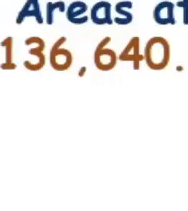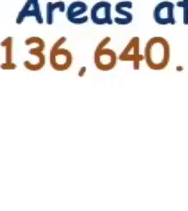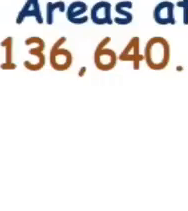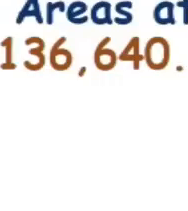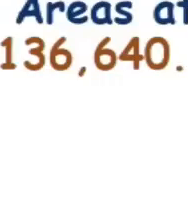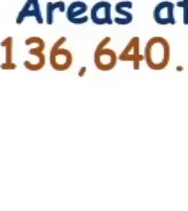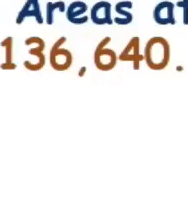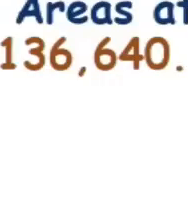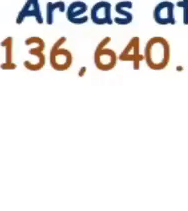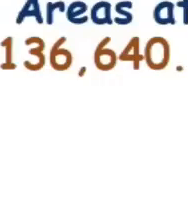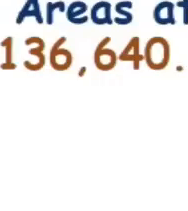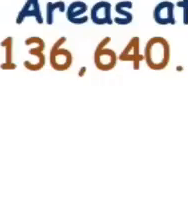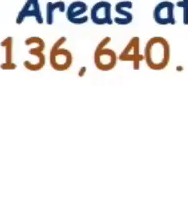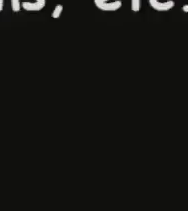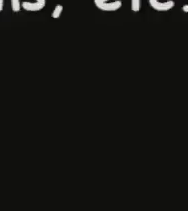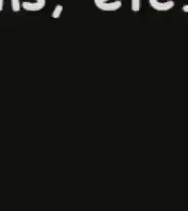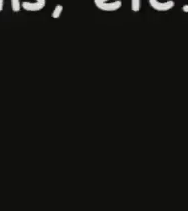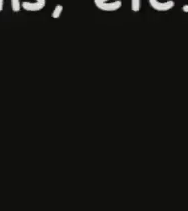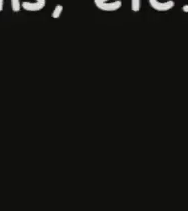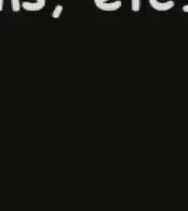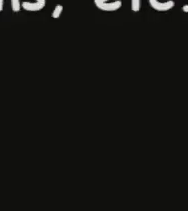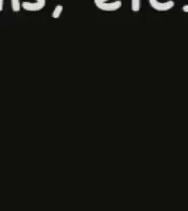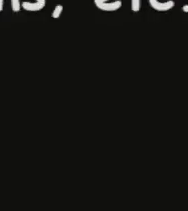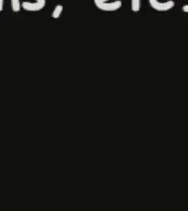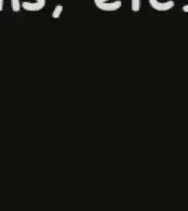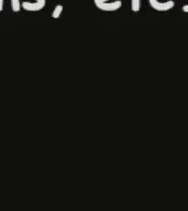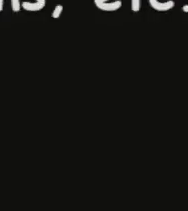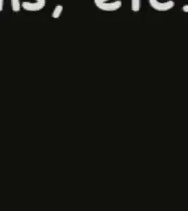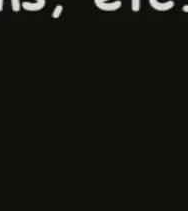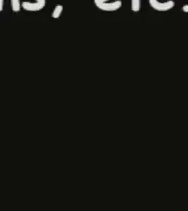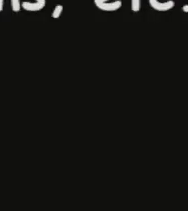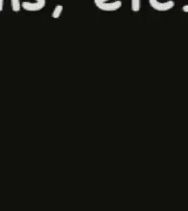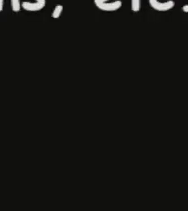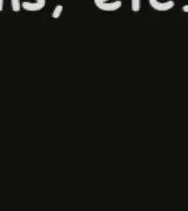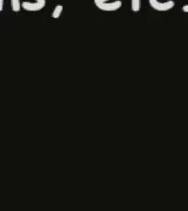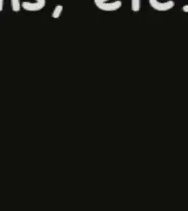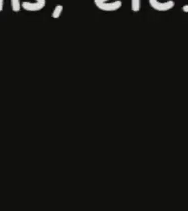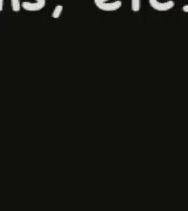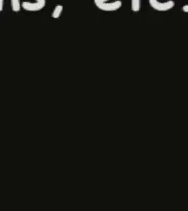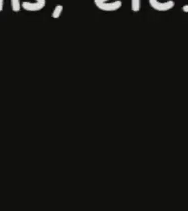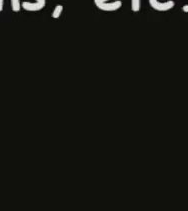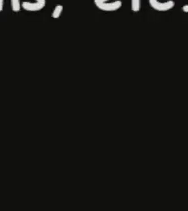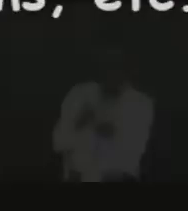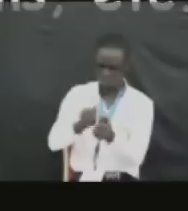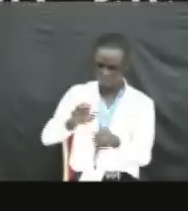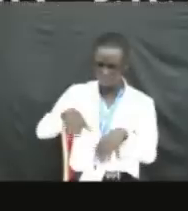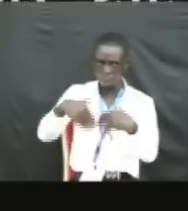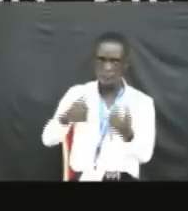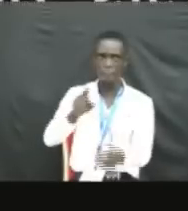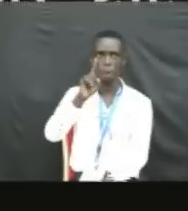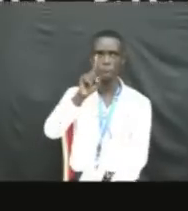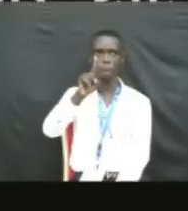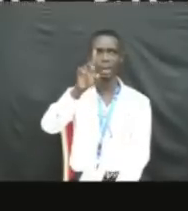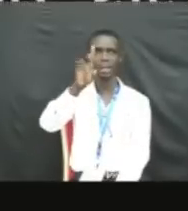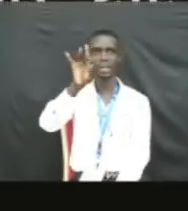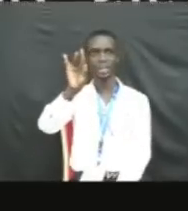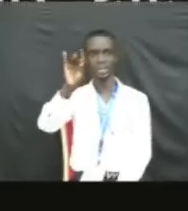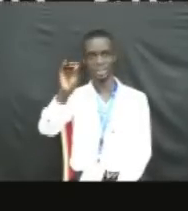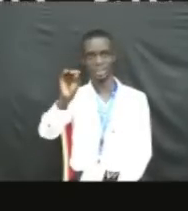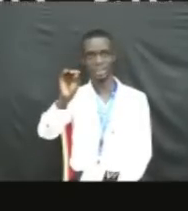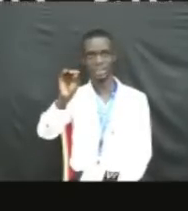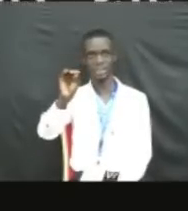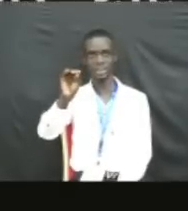Cumulatively in the past four years, the church has provided 180 water facilities in deprived communities,